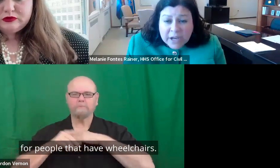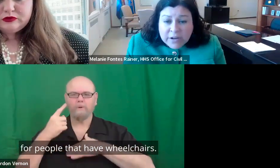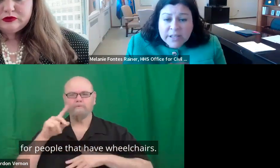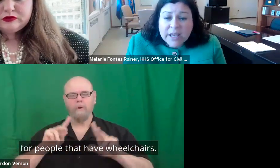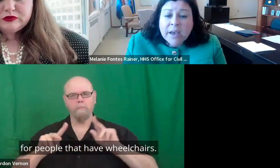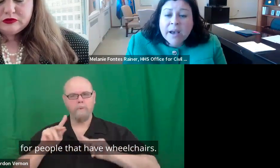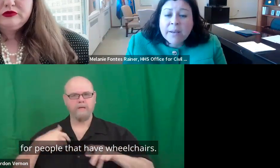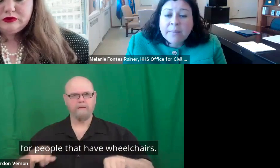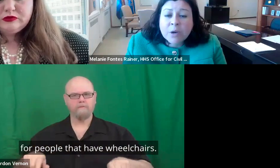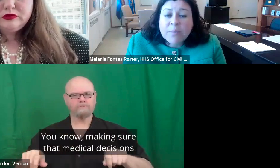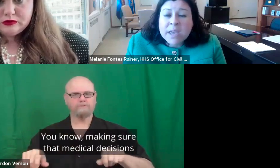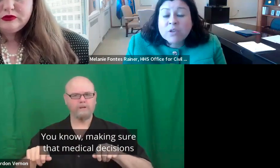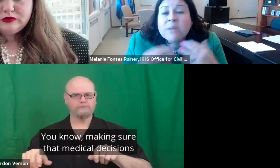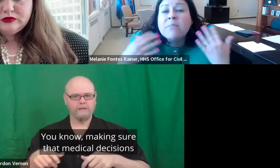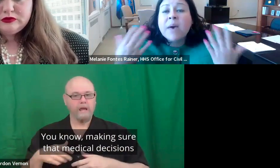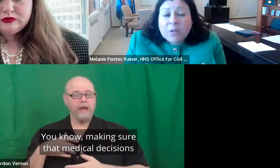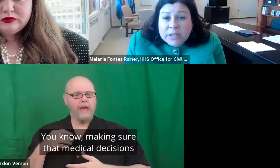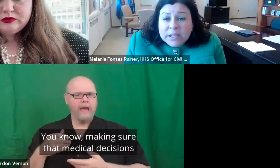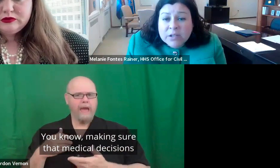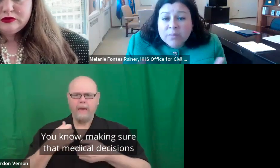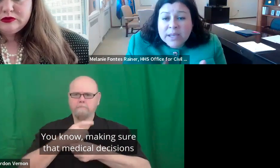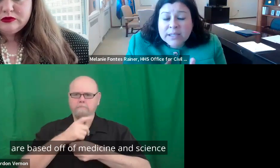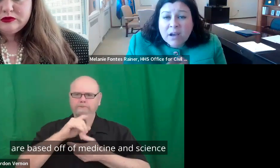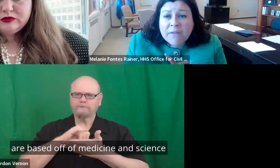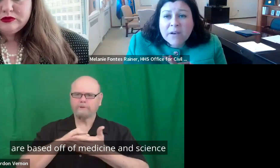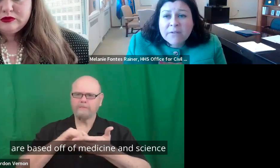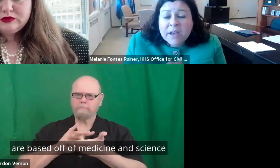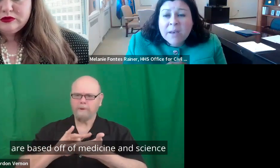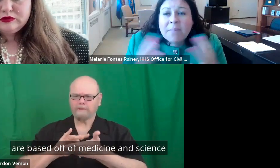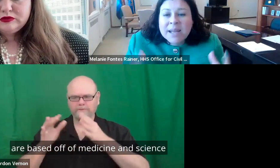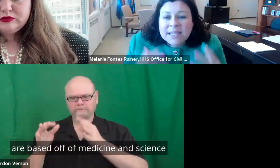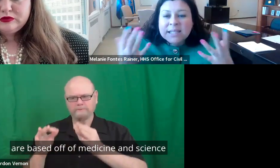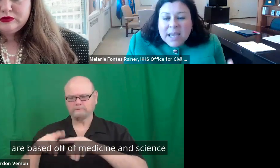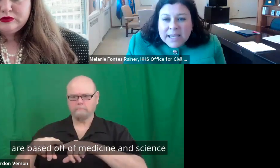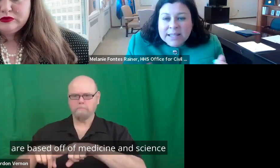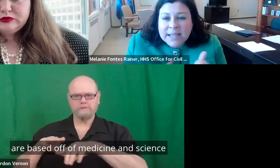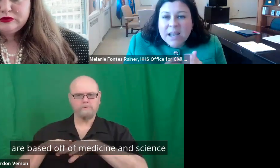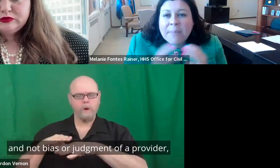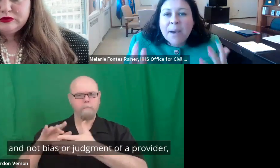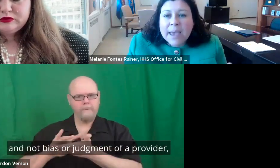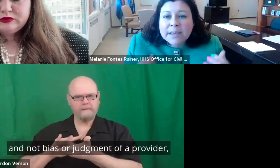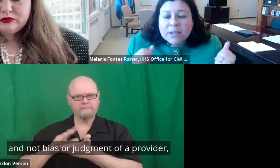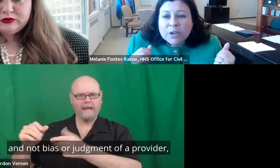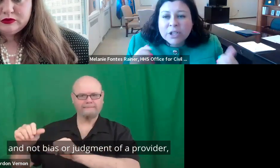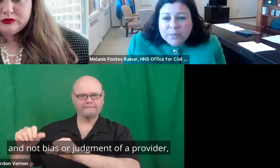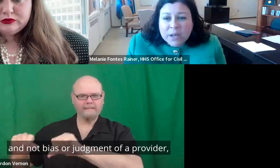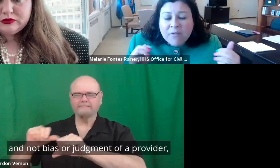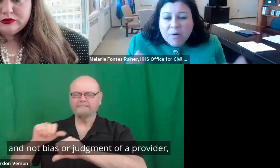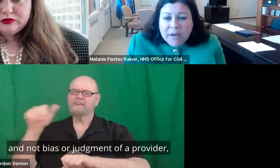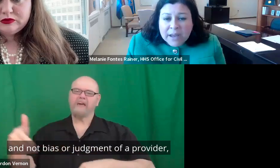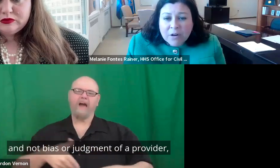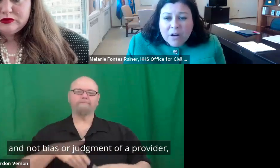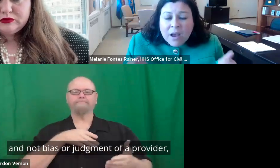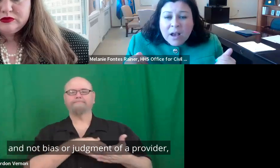have wheelchairs, making sure that medical decisions are based off of medicine and science and not bias or judgment